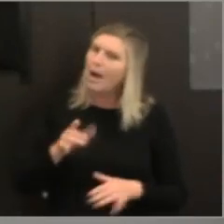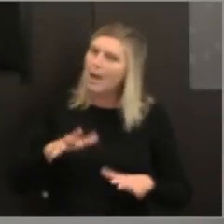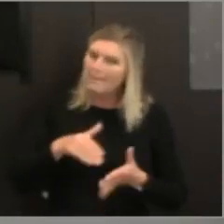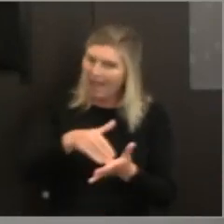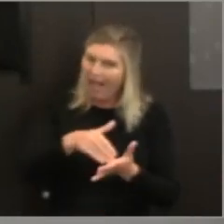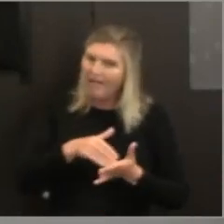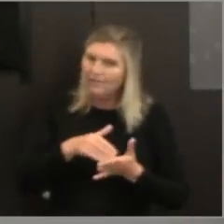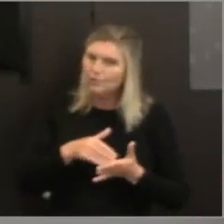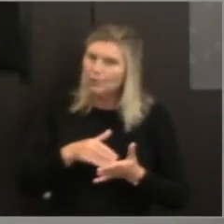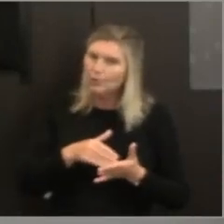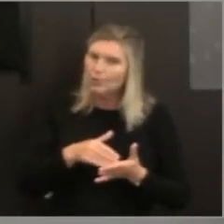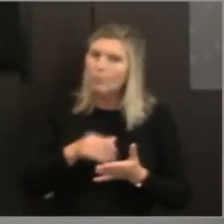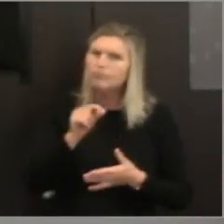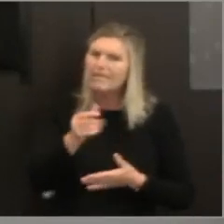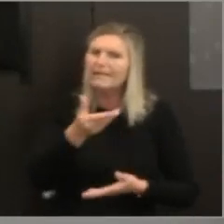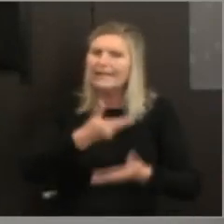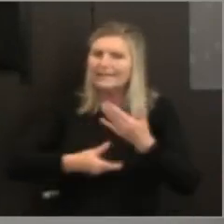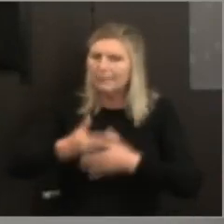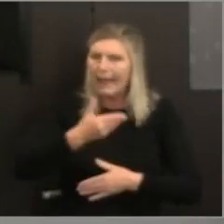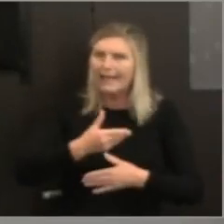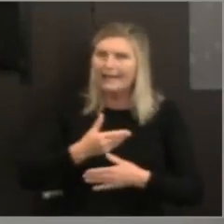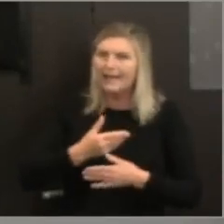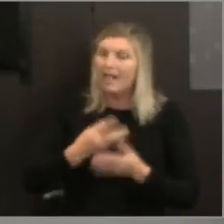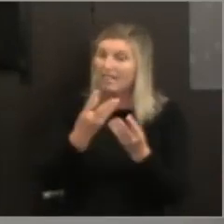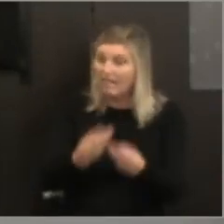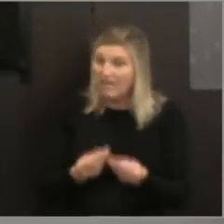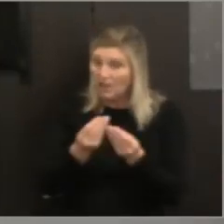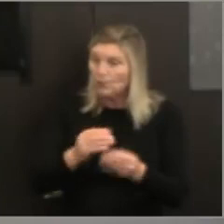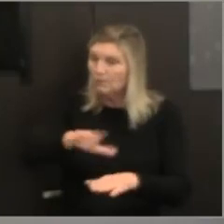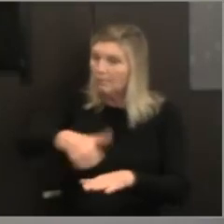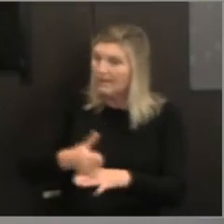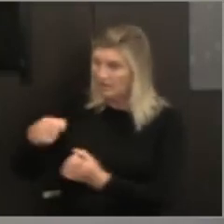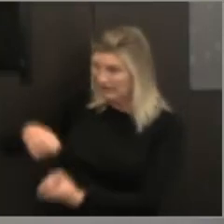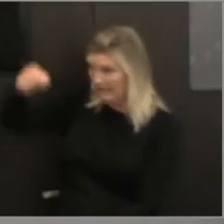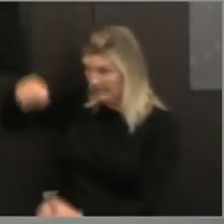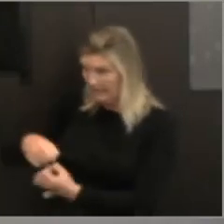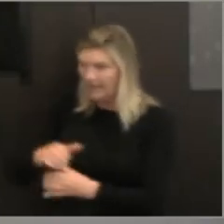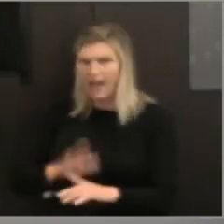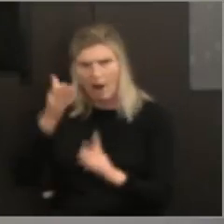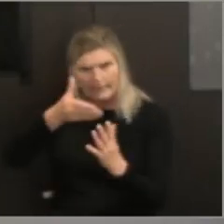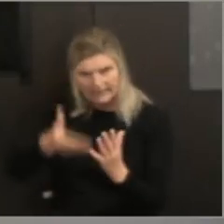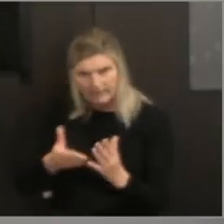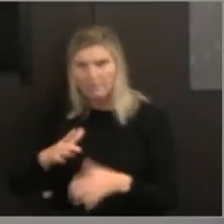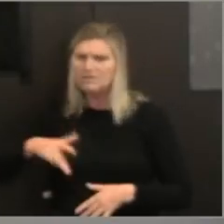to outline the main tiriti-based values it identified as they are pertinent to the